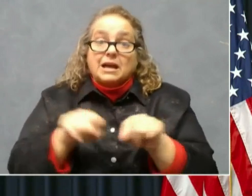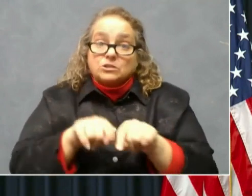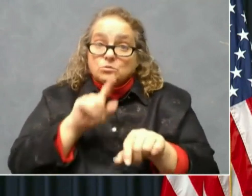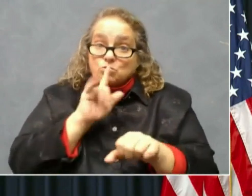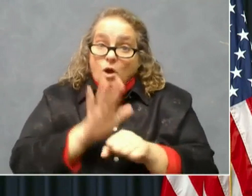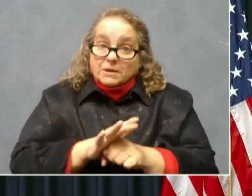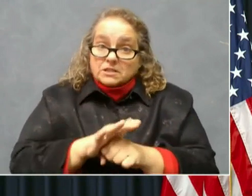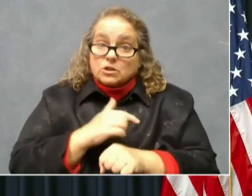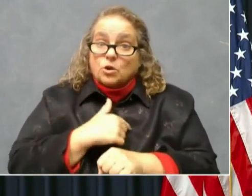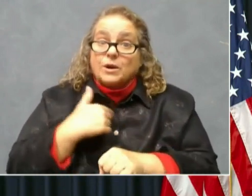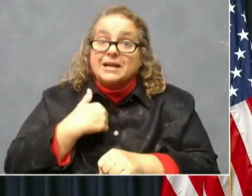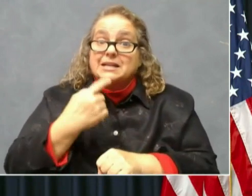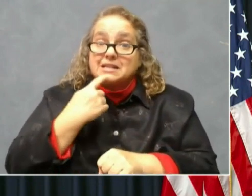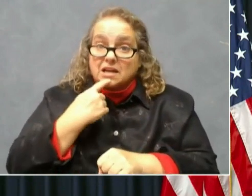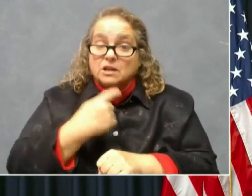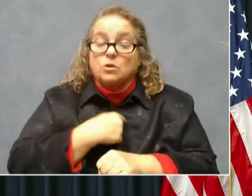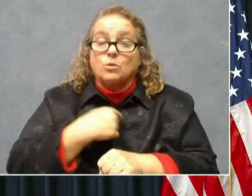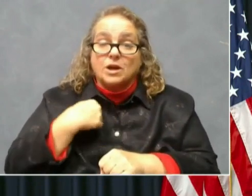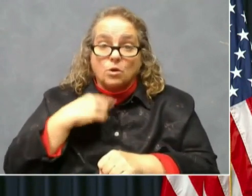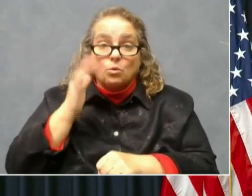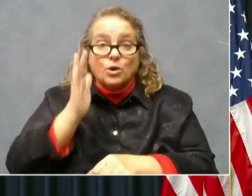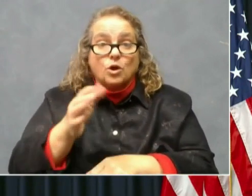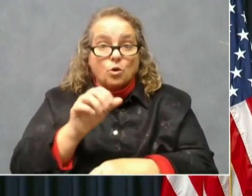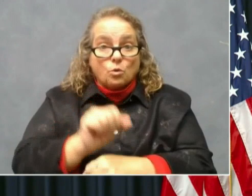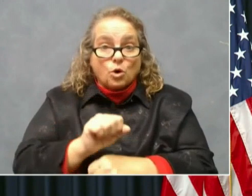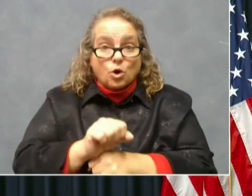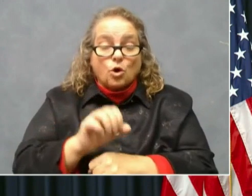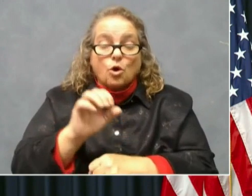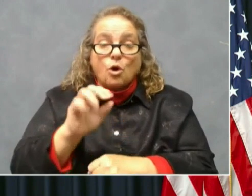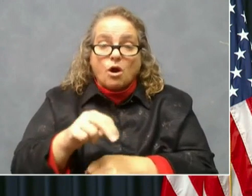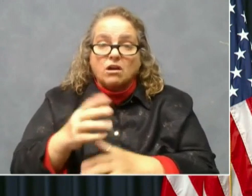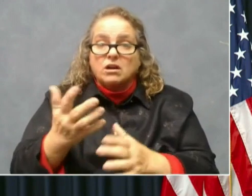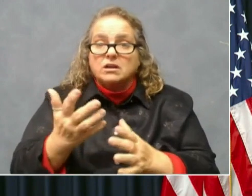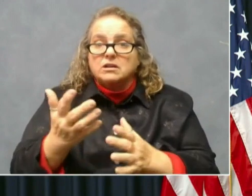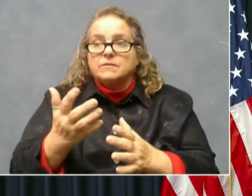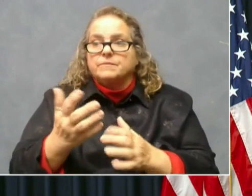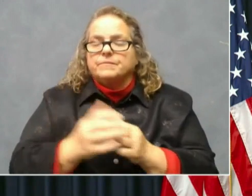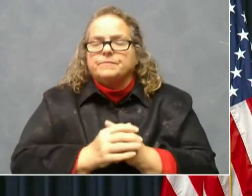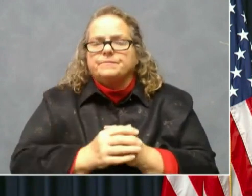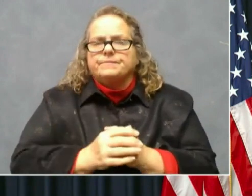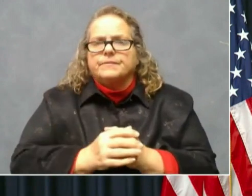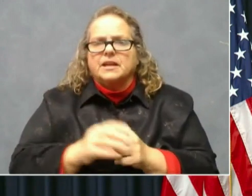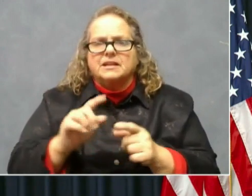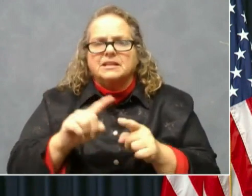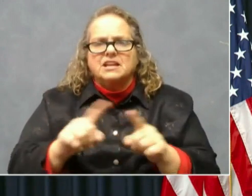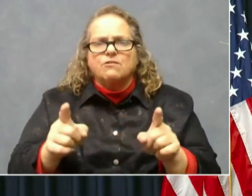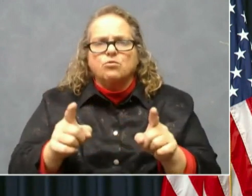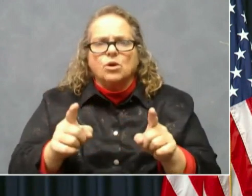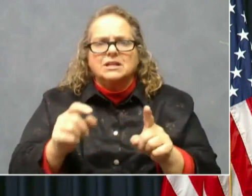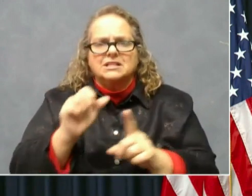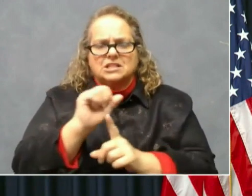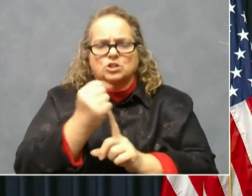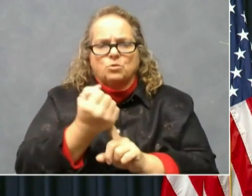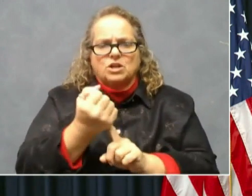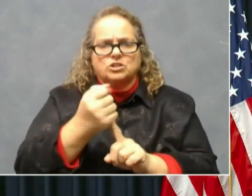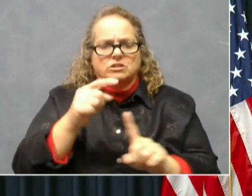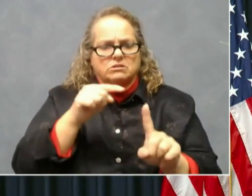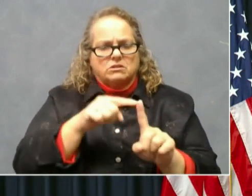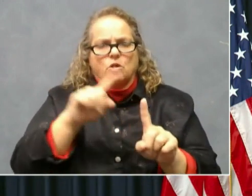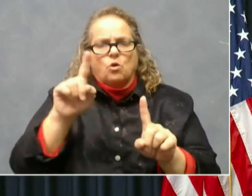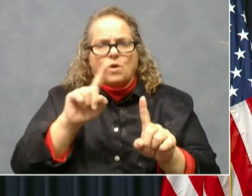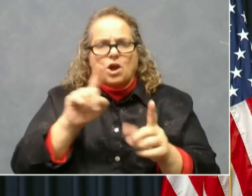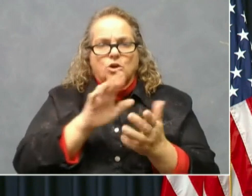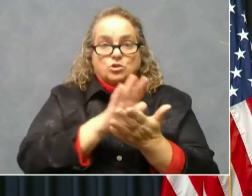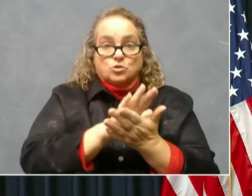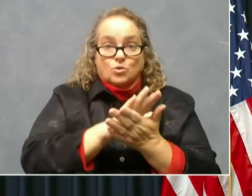we were going to work on the conditions under which a school in a red county